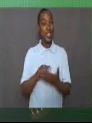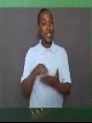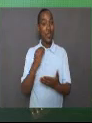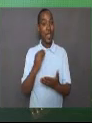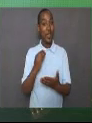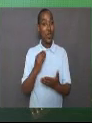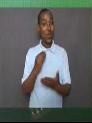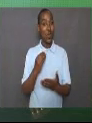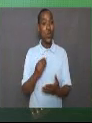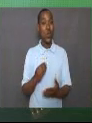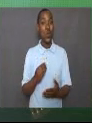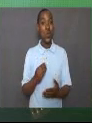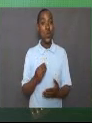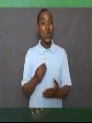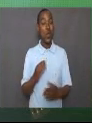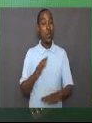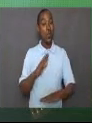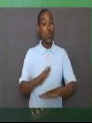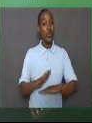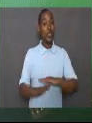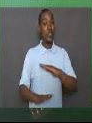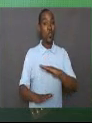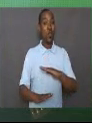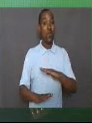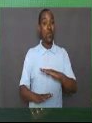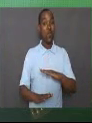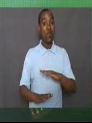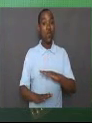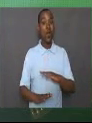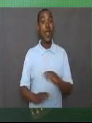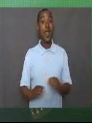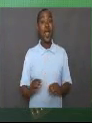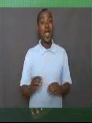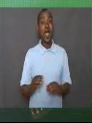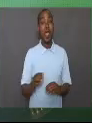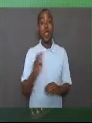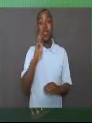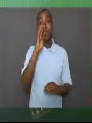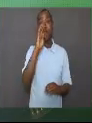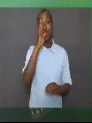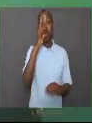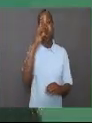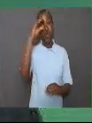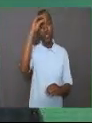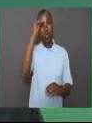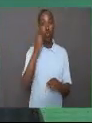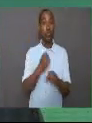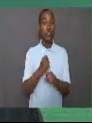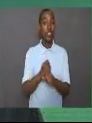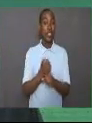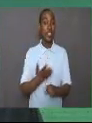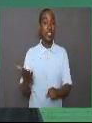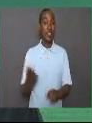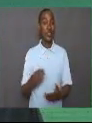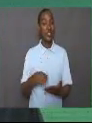steps involved in the process of artificial resuscitation. In